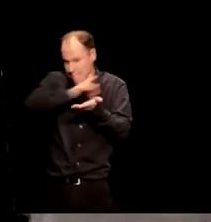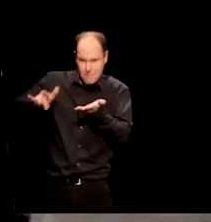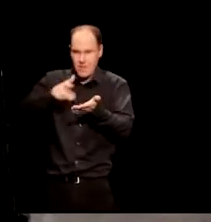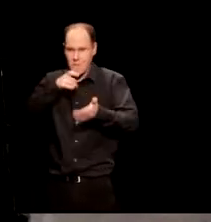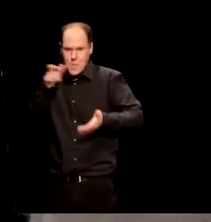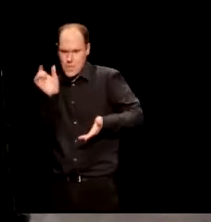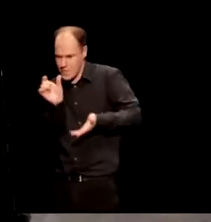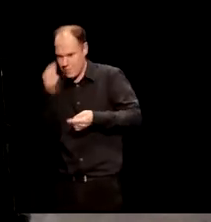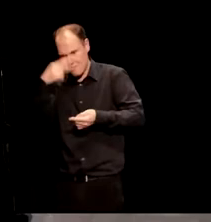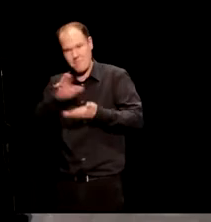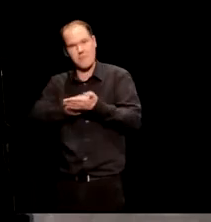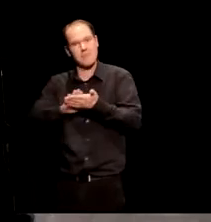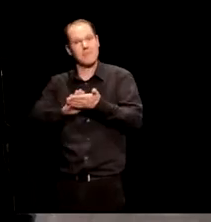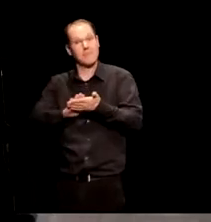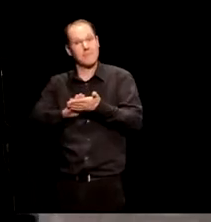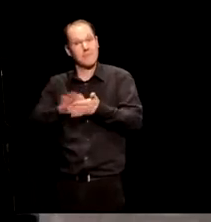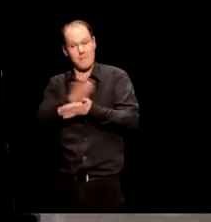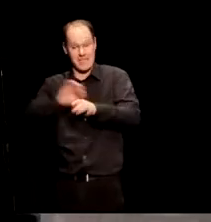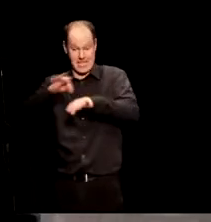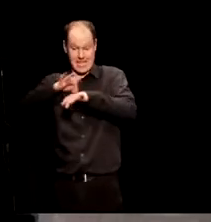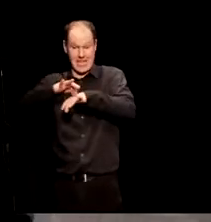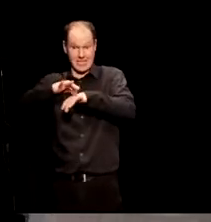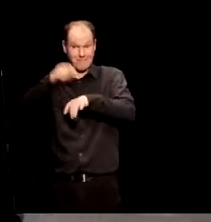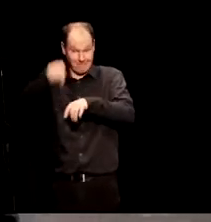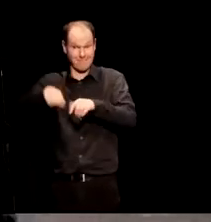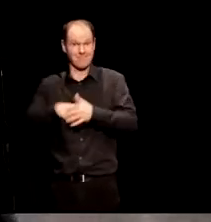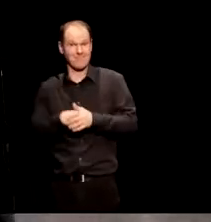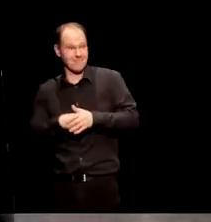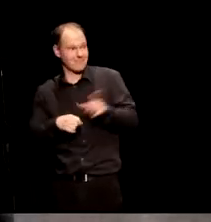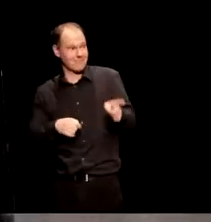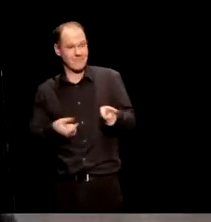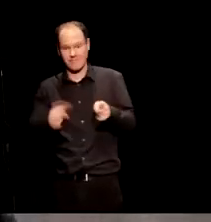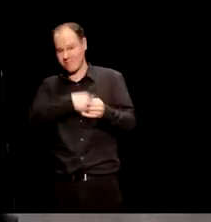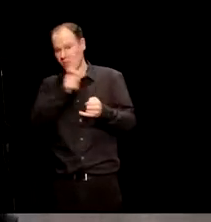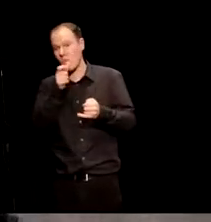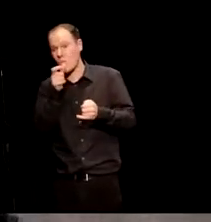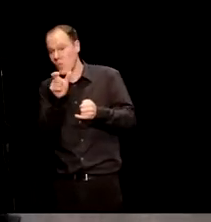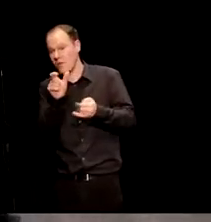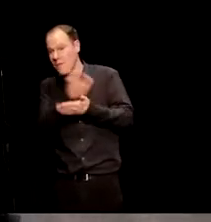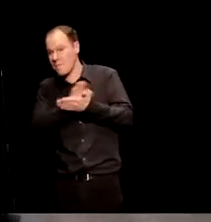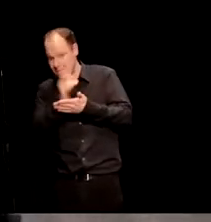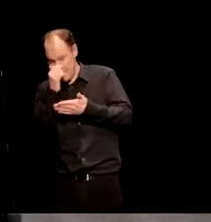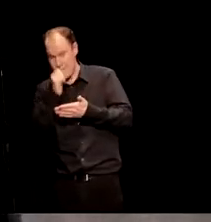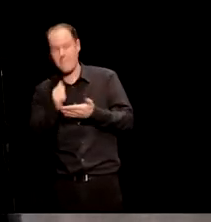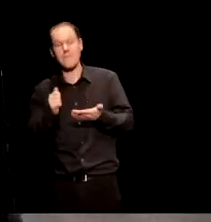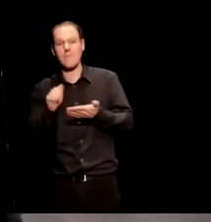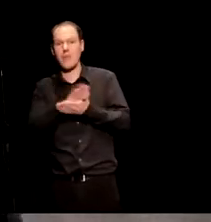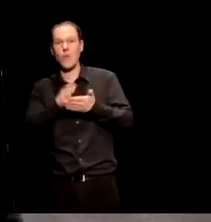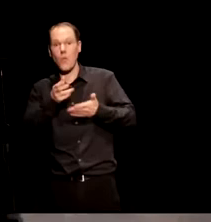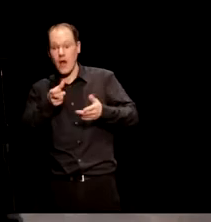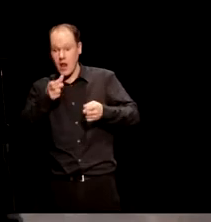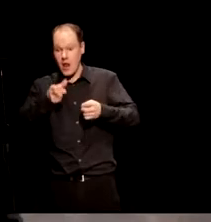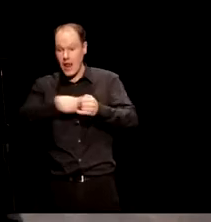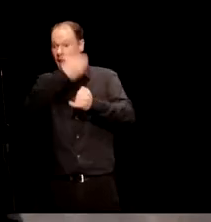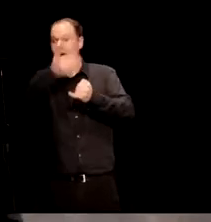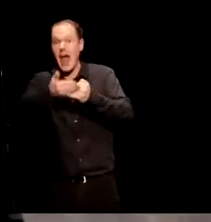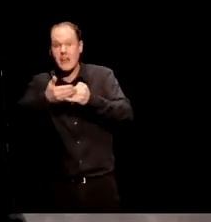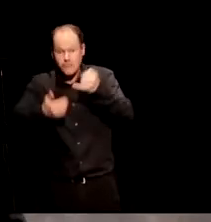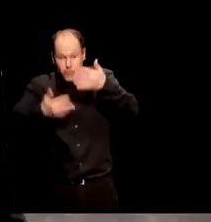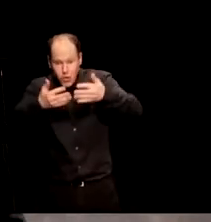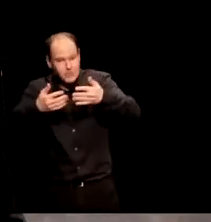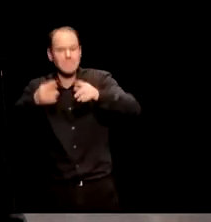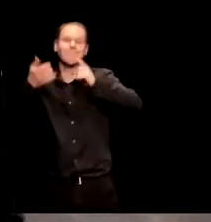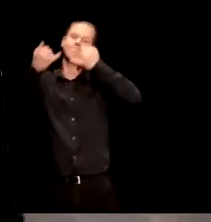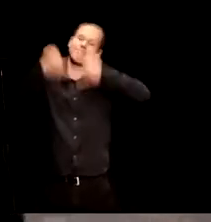taken from the word cuticle, the outer skin. And cuss, is what everybody does when the desired results are not